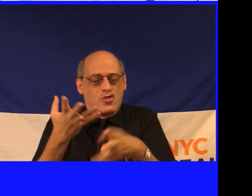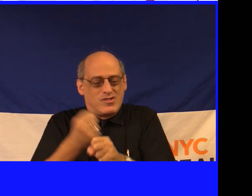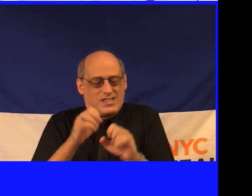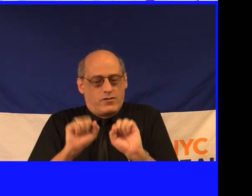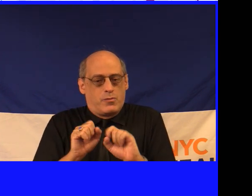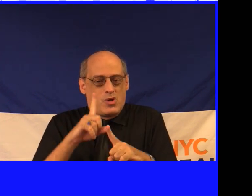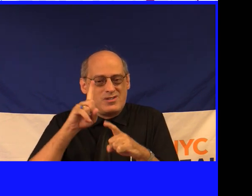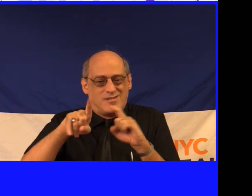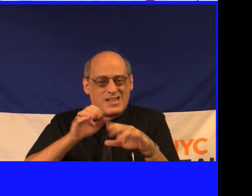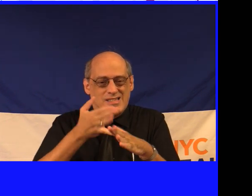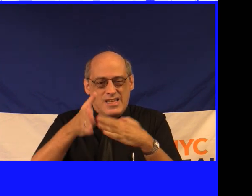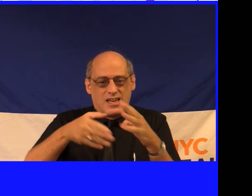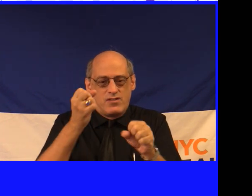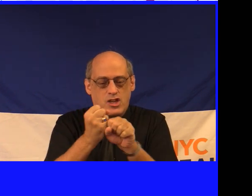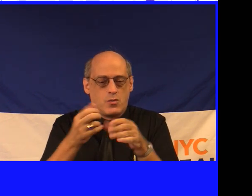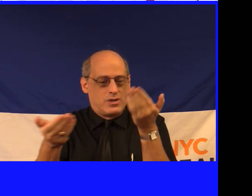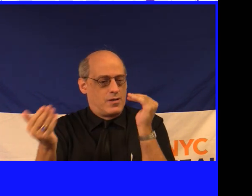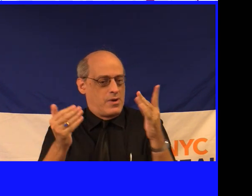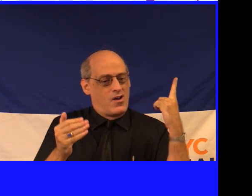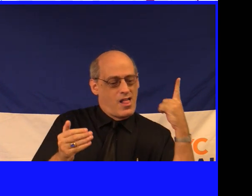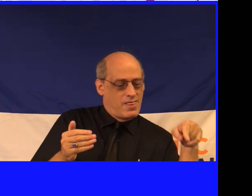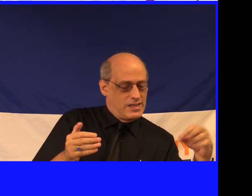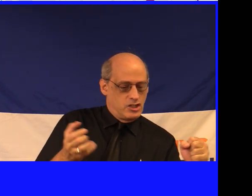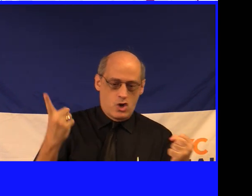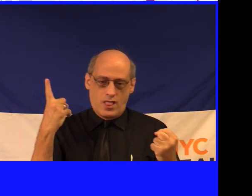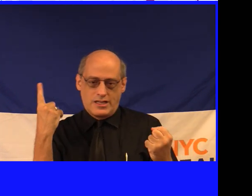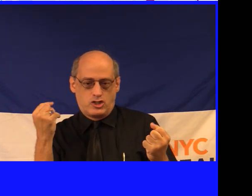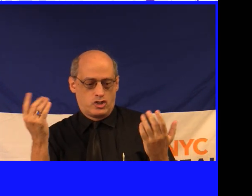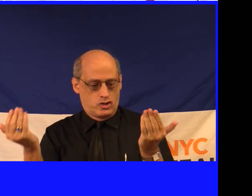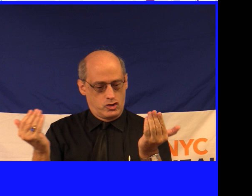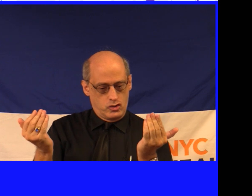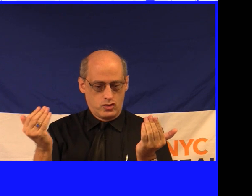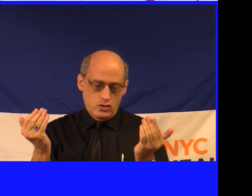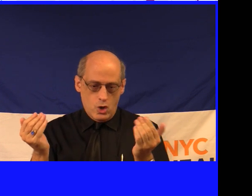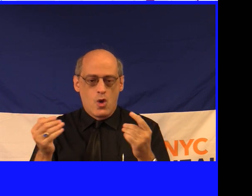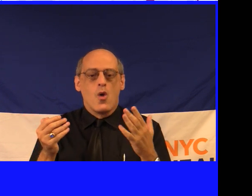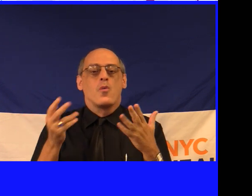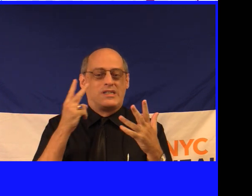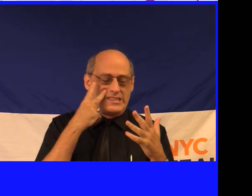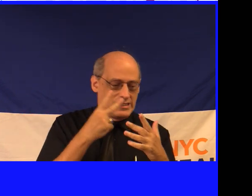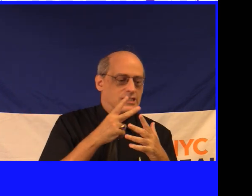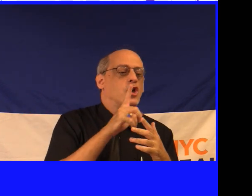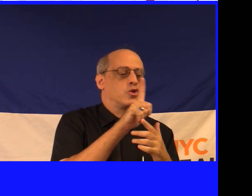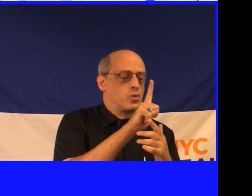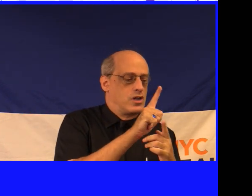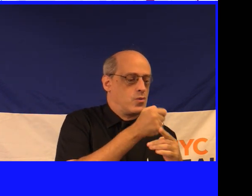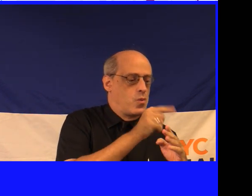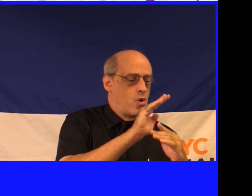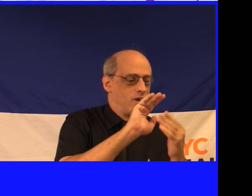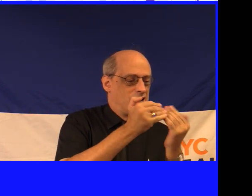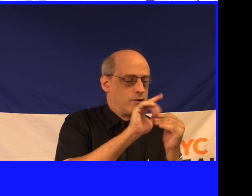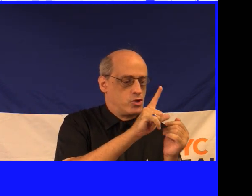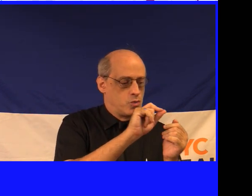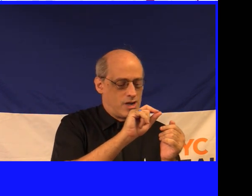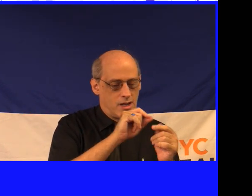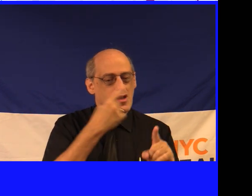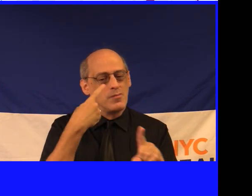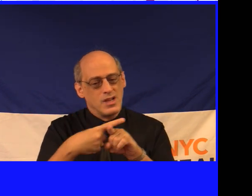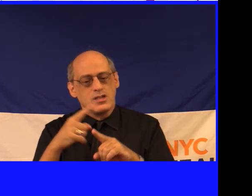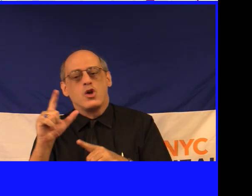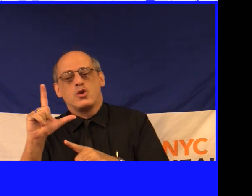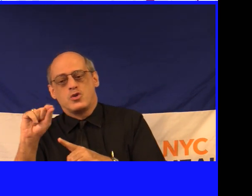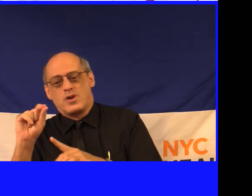year-over-year comparison. We look at subsequent cash receipts received in 21 over 20 and compare it to receipts received in 20